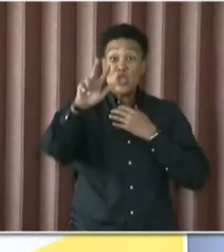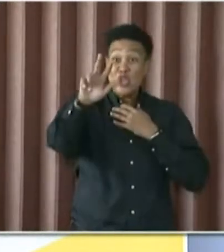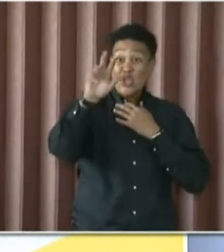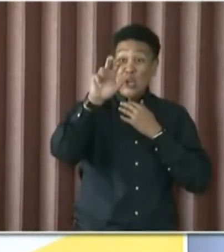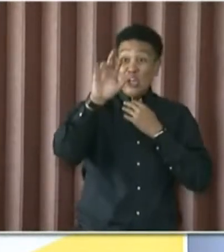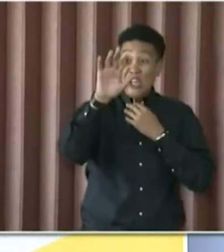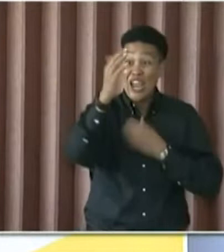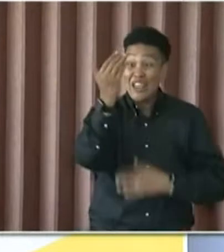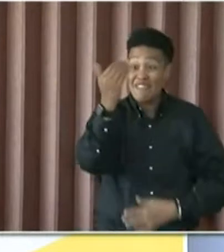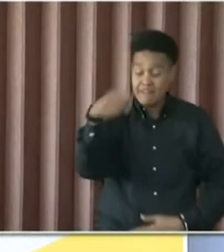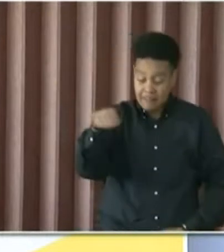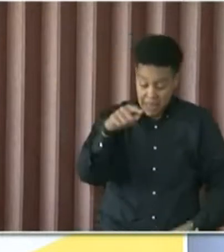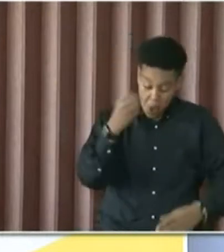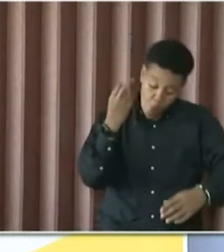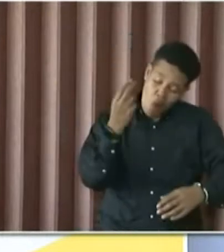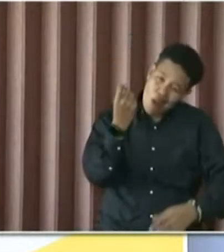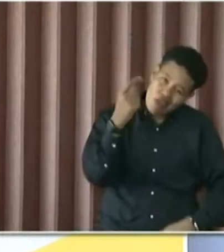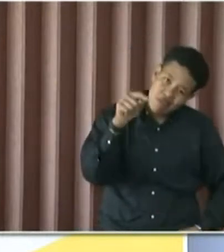4,315, or